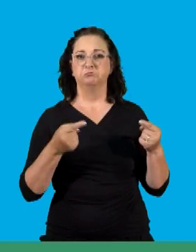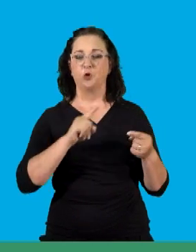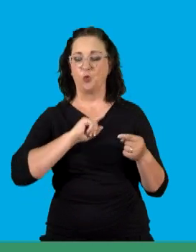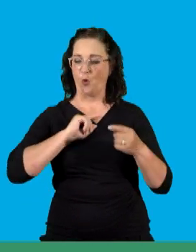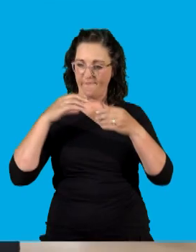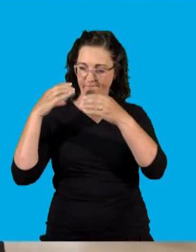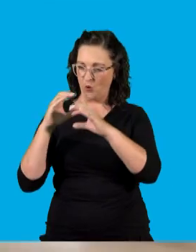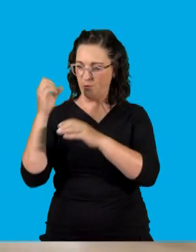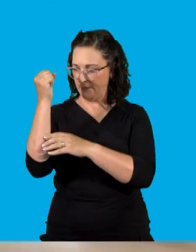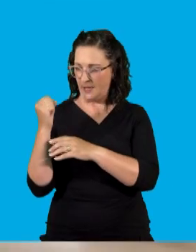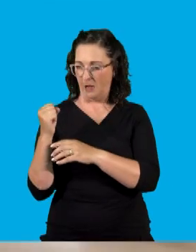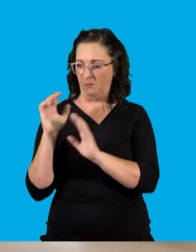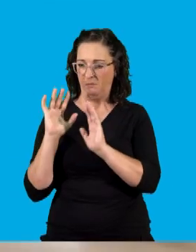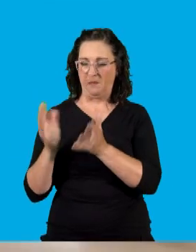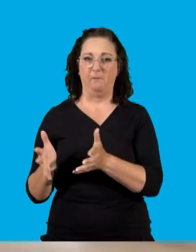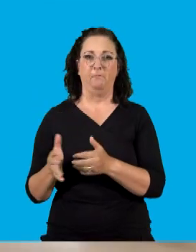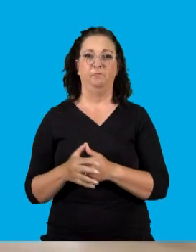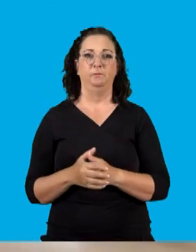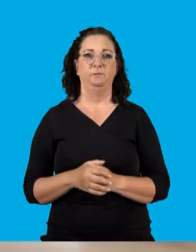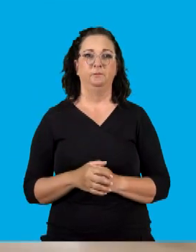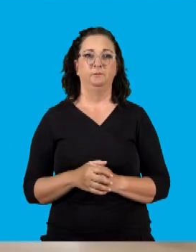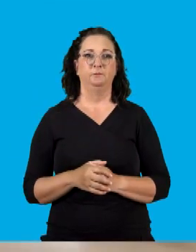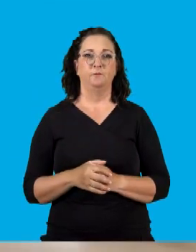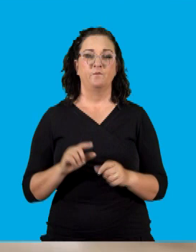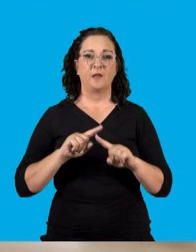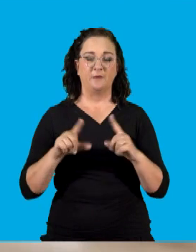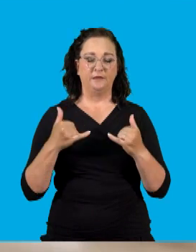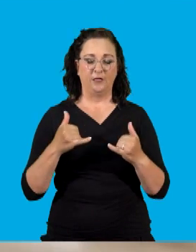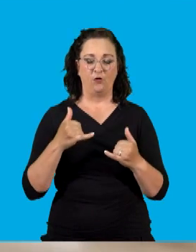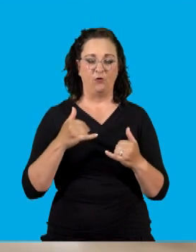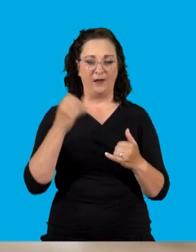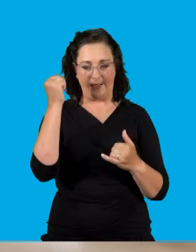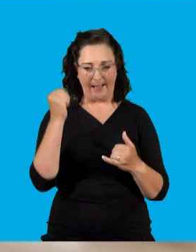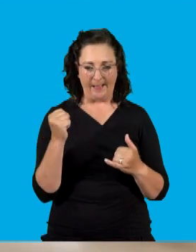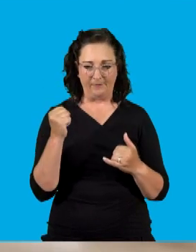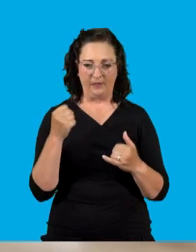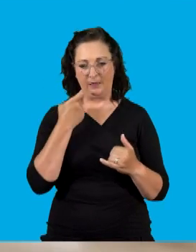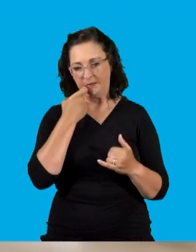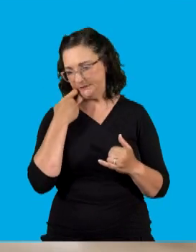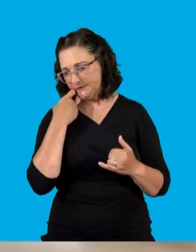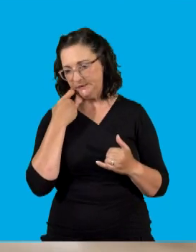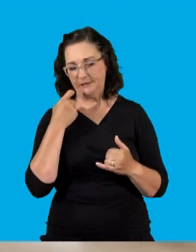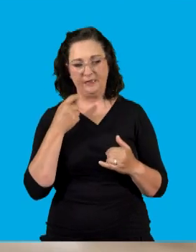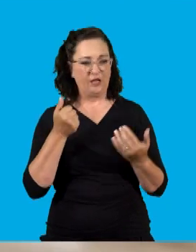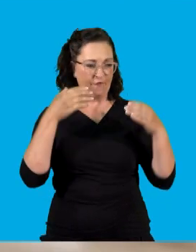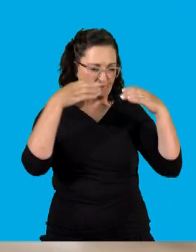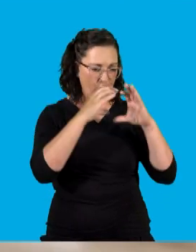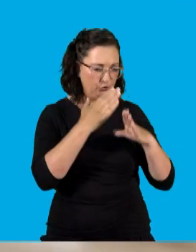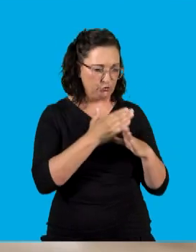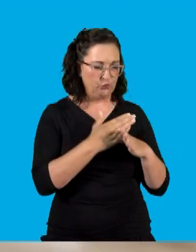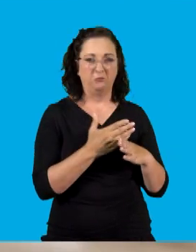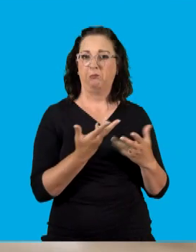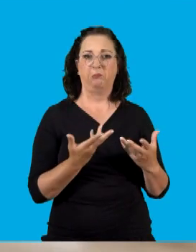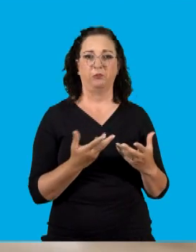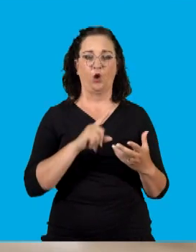with gambling. So here are compulsive gamblers. A person who's addicted to gambling cannot focus on their work while